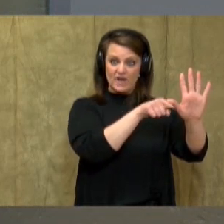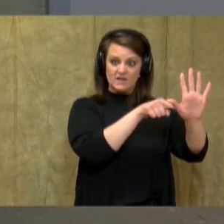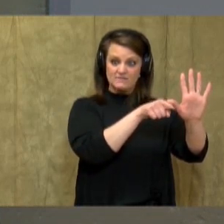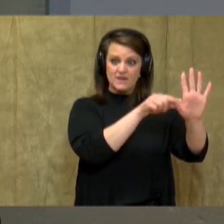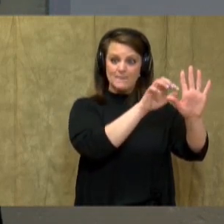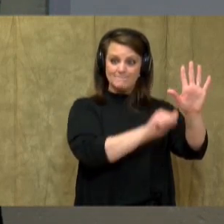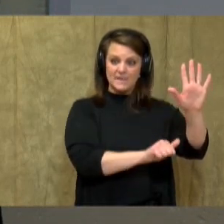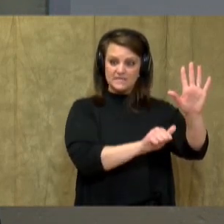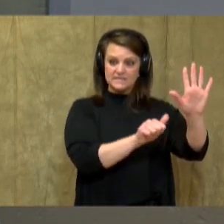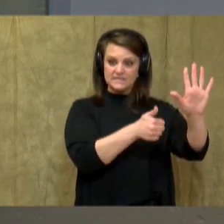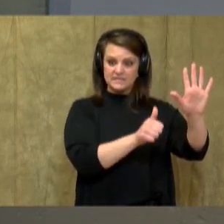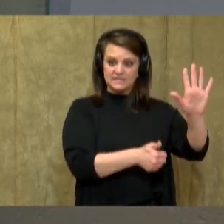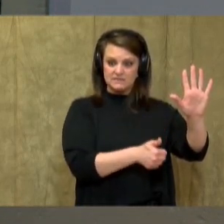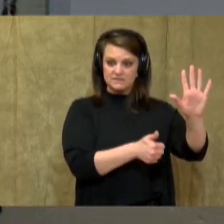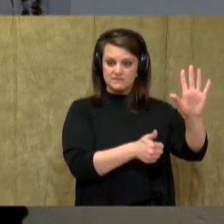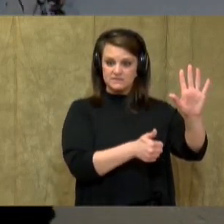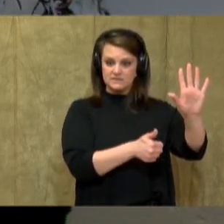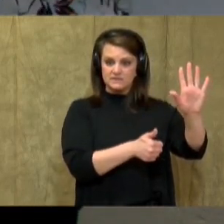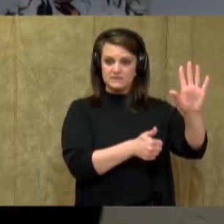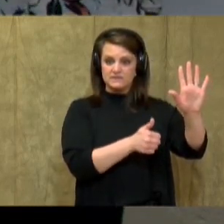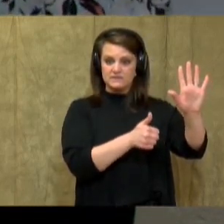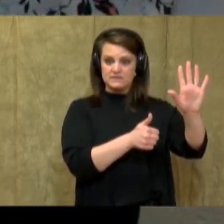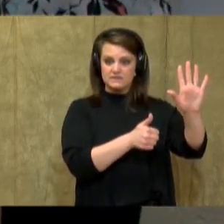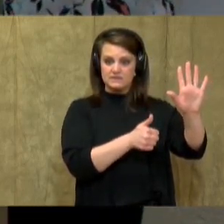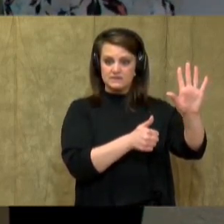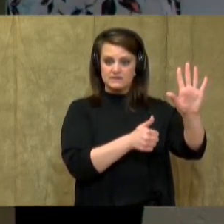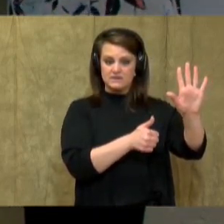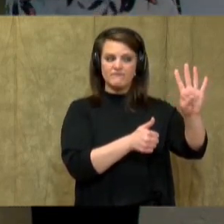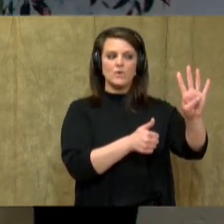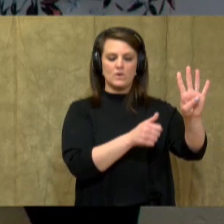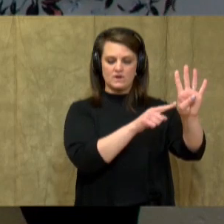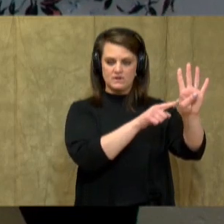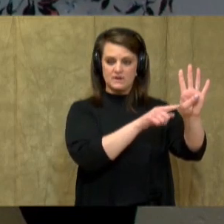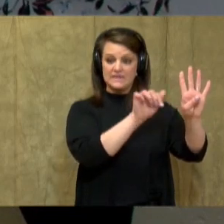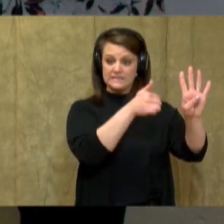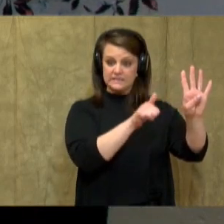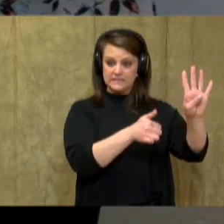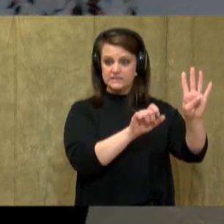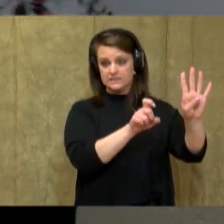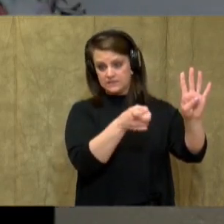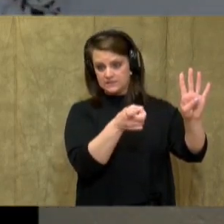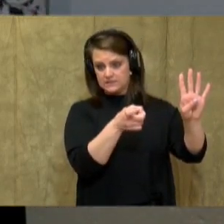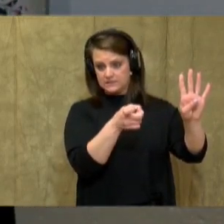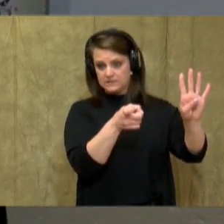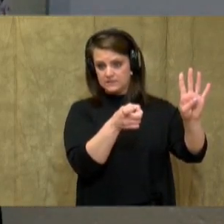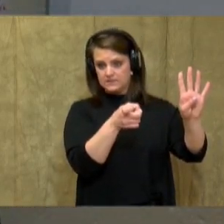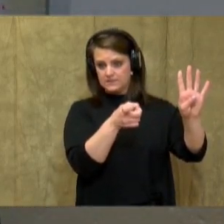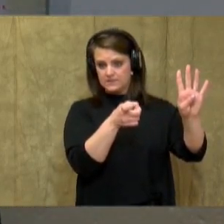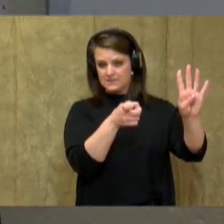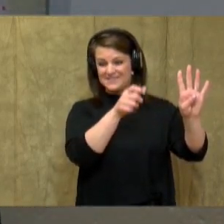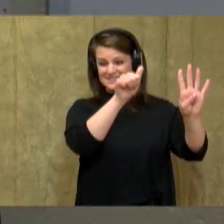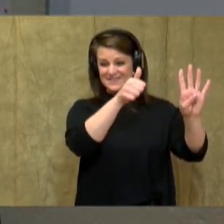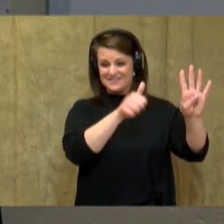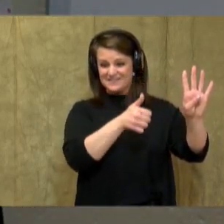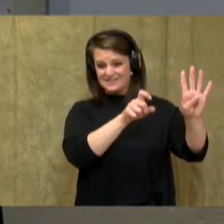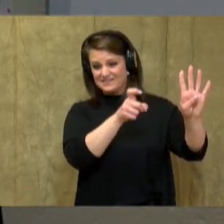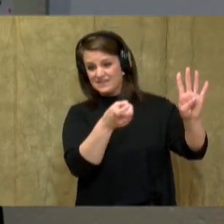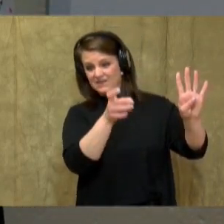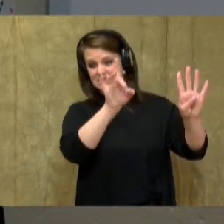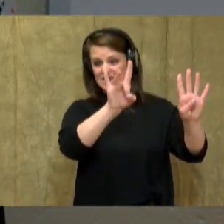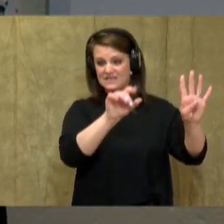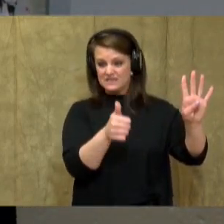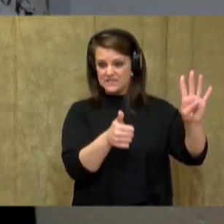holes minus 10/10? It's 4 holes. And if I give those 10/10 to